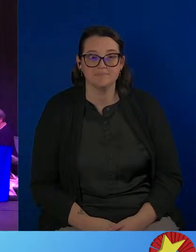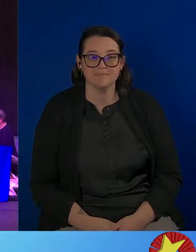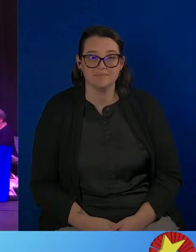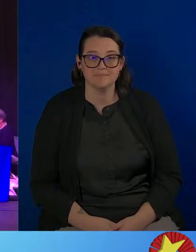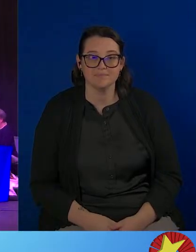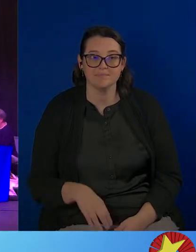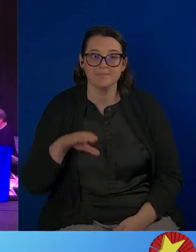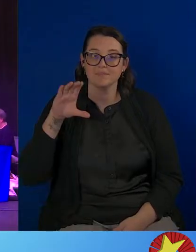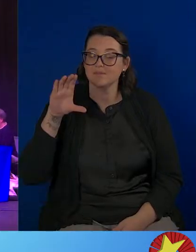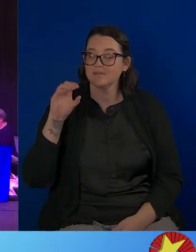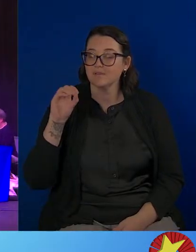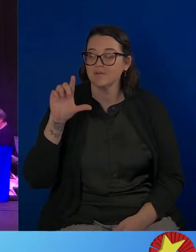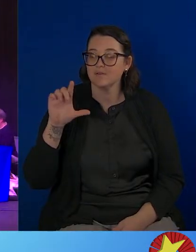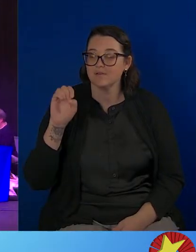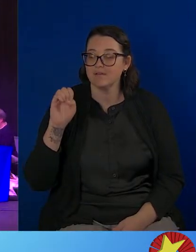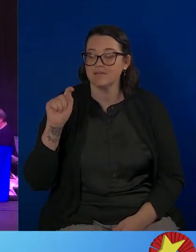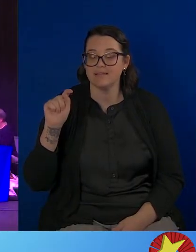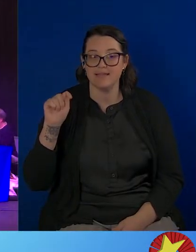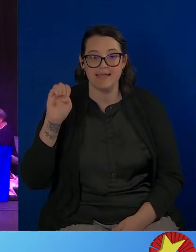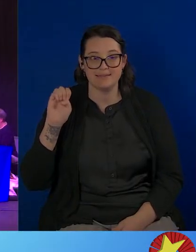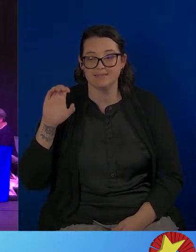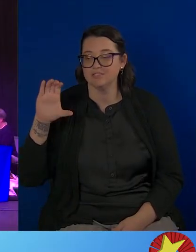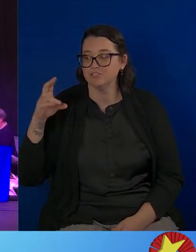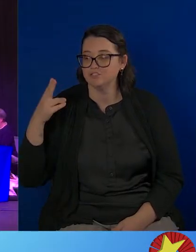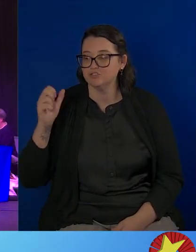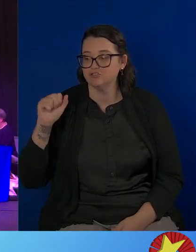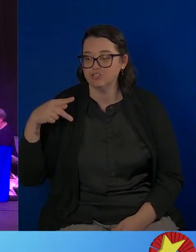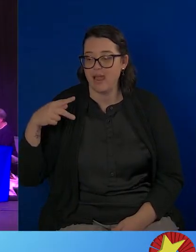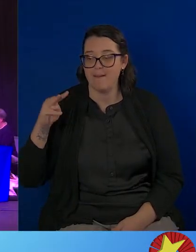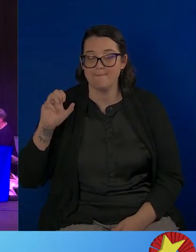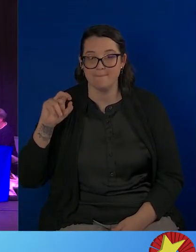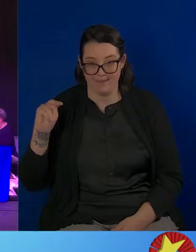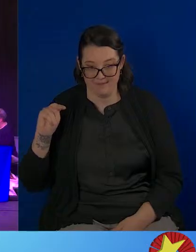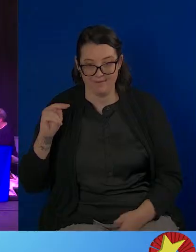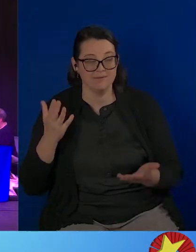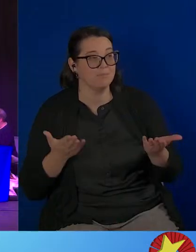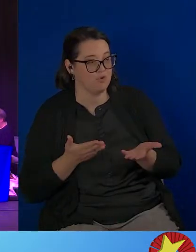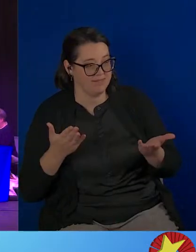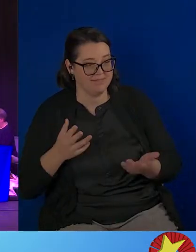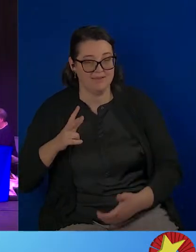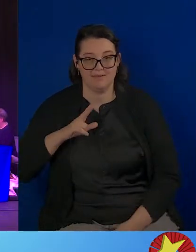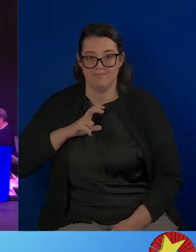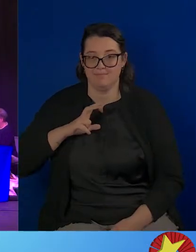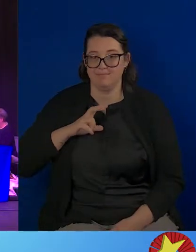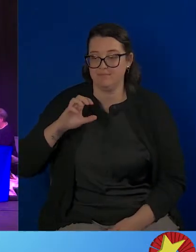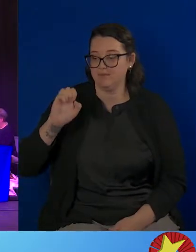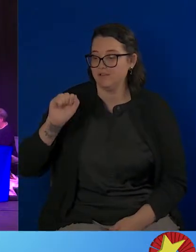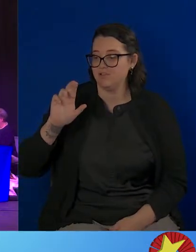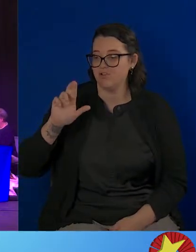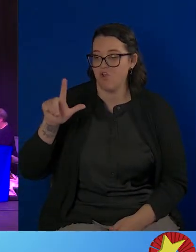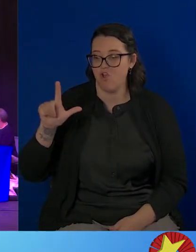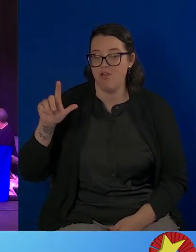Colette Chapman. Present. And Earl Terry.